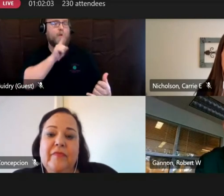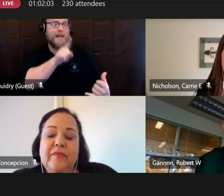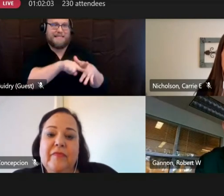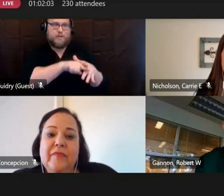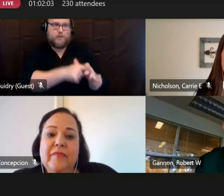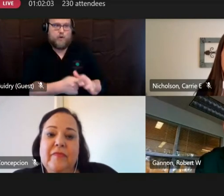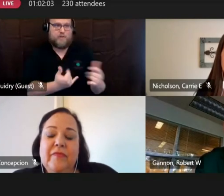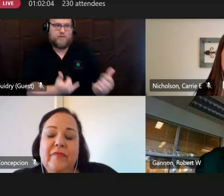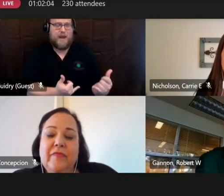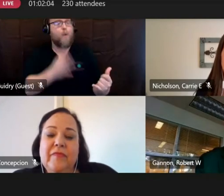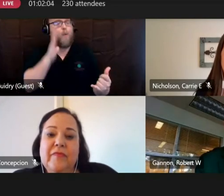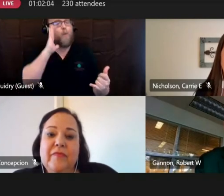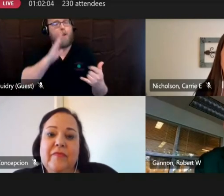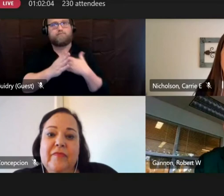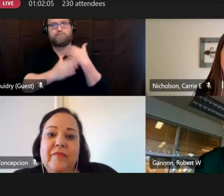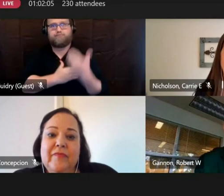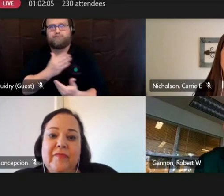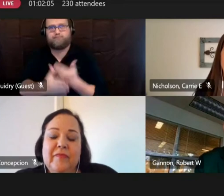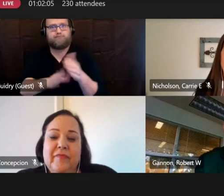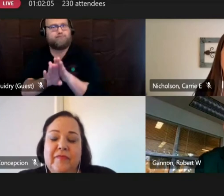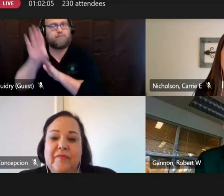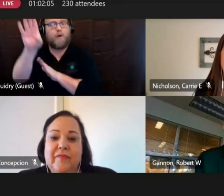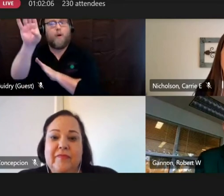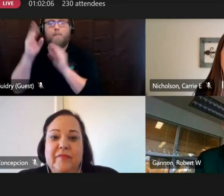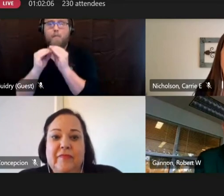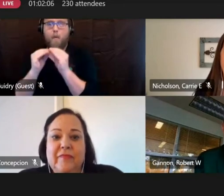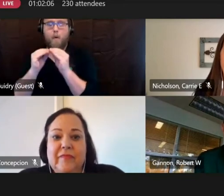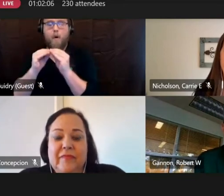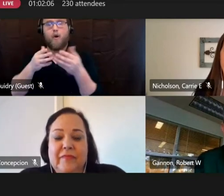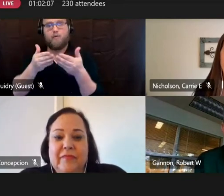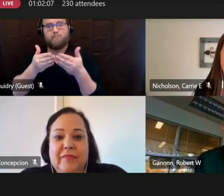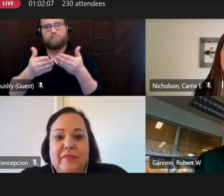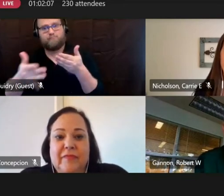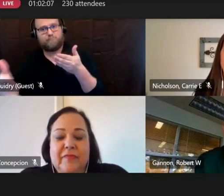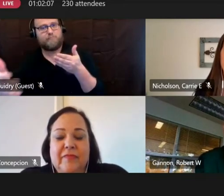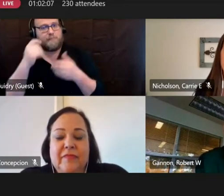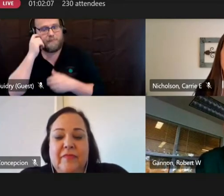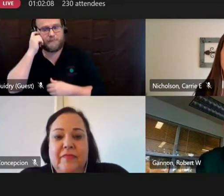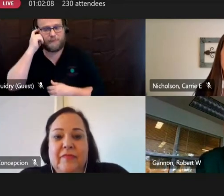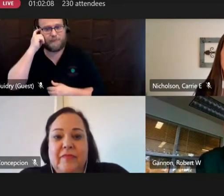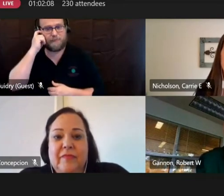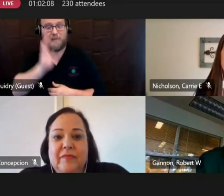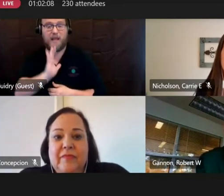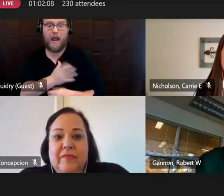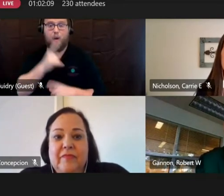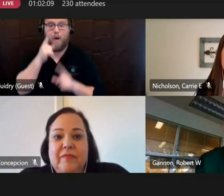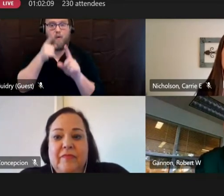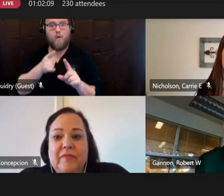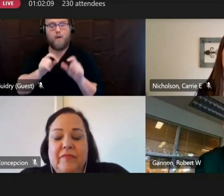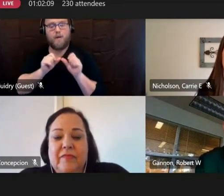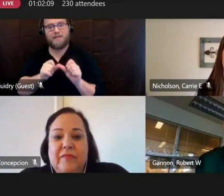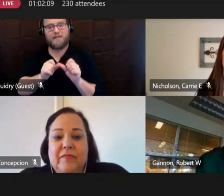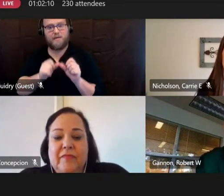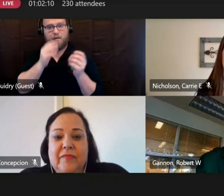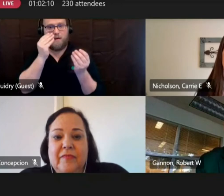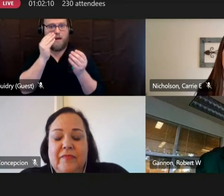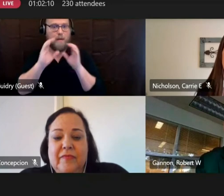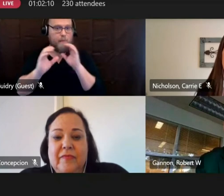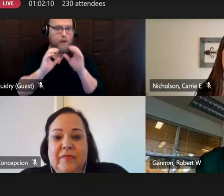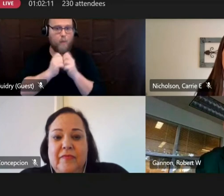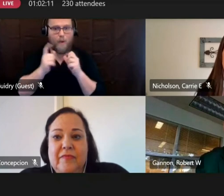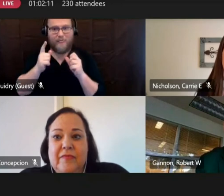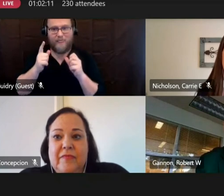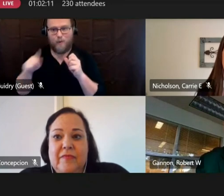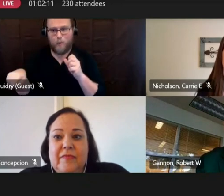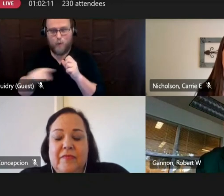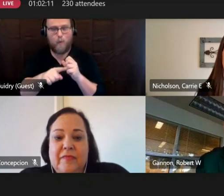ahead. Final point, our goal is to continually communicate with you what we know so that it can inform your family